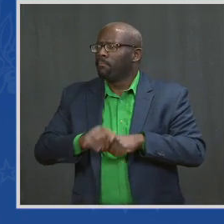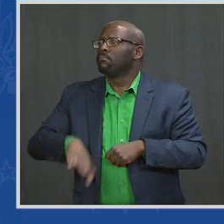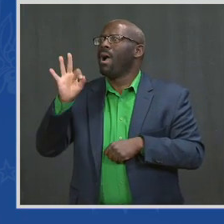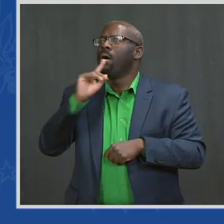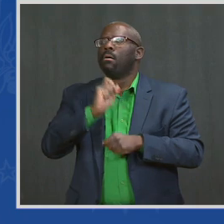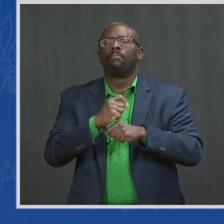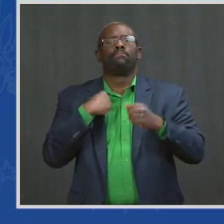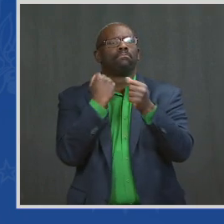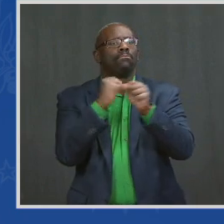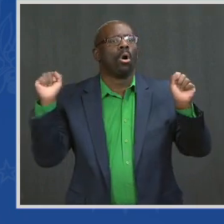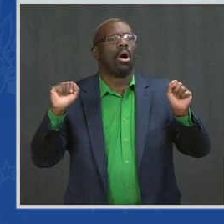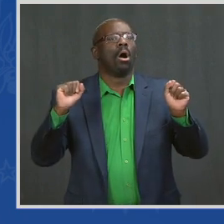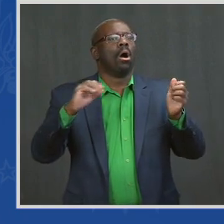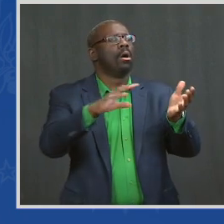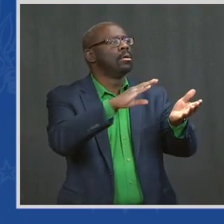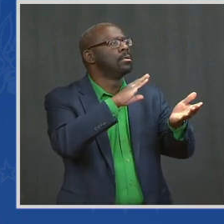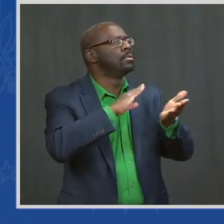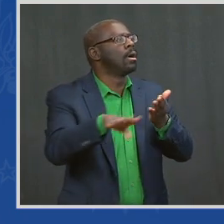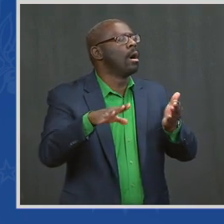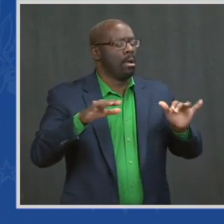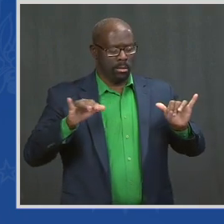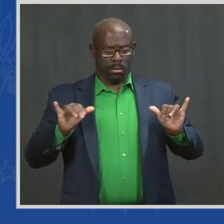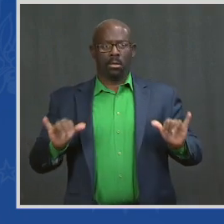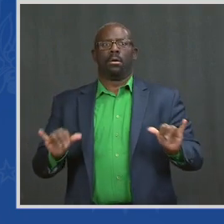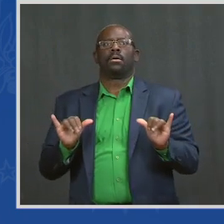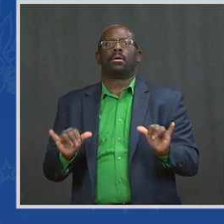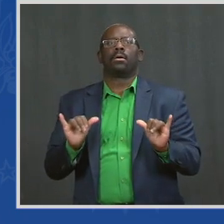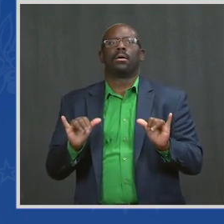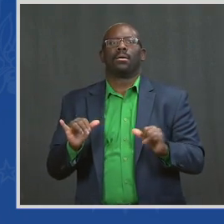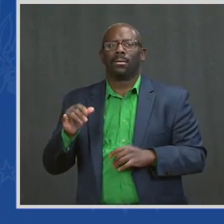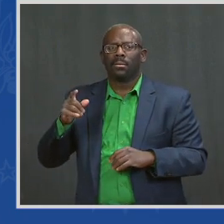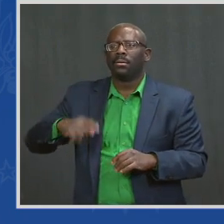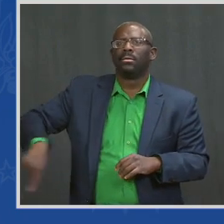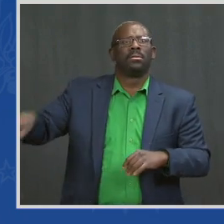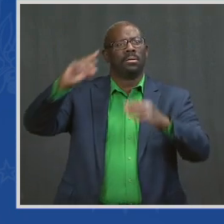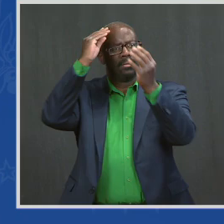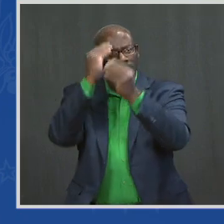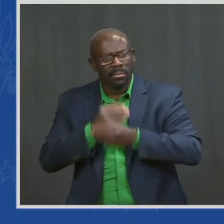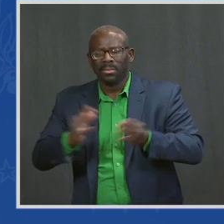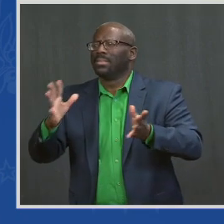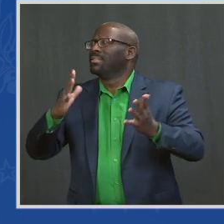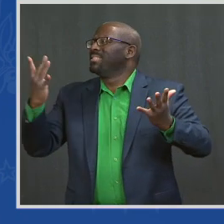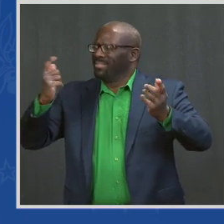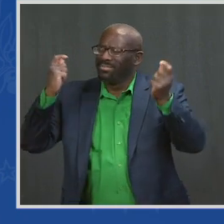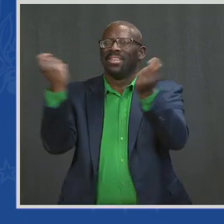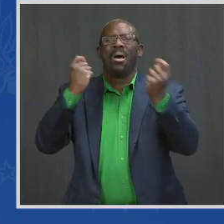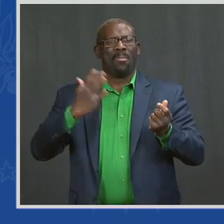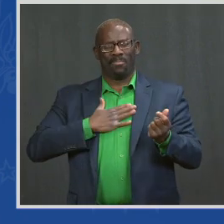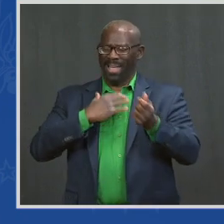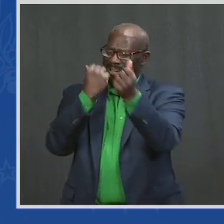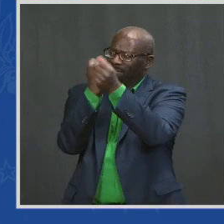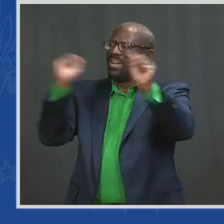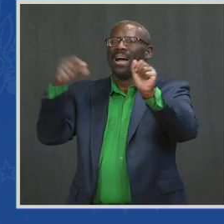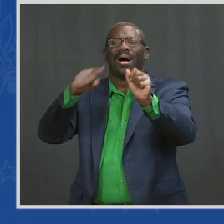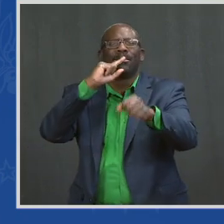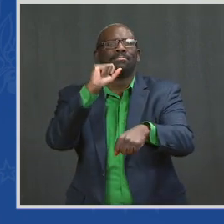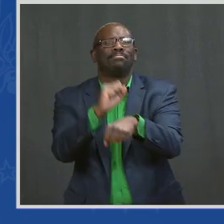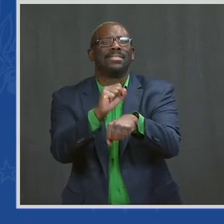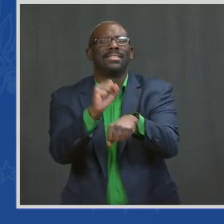they were free, and they claimed their freedom. It was indeed an important